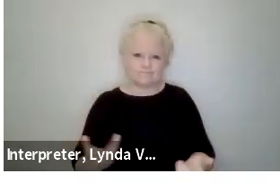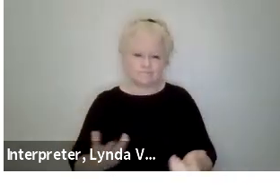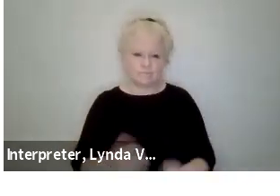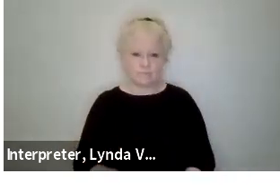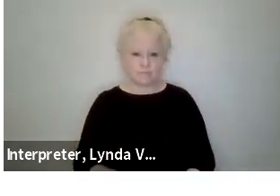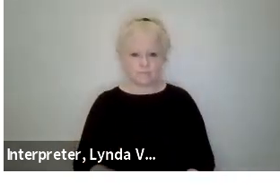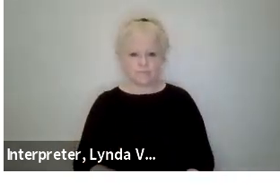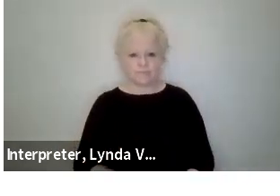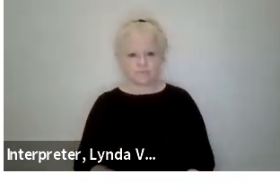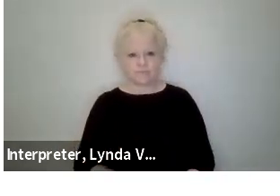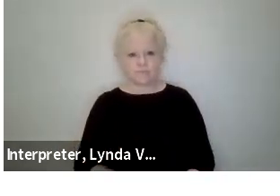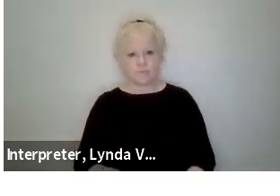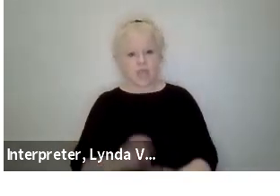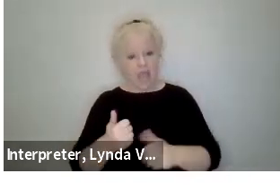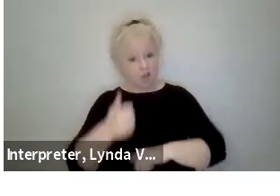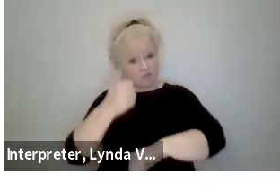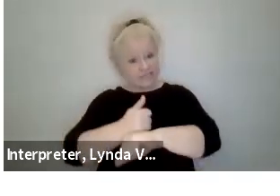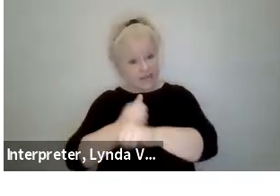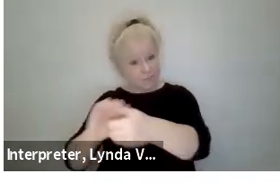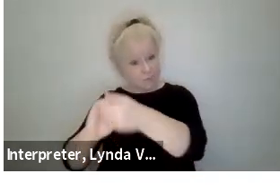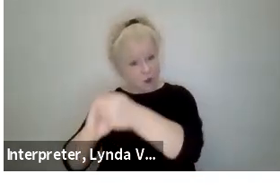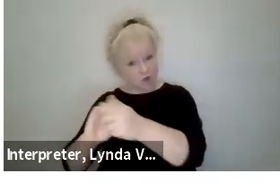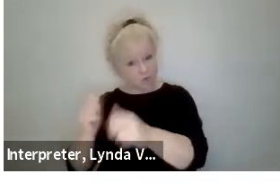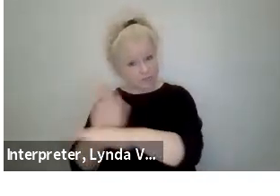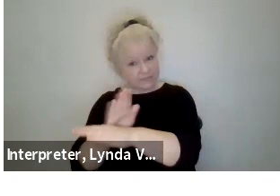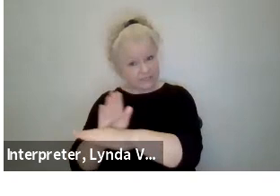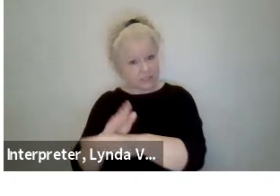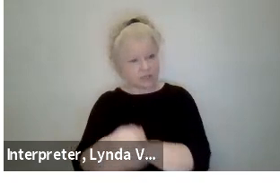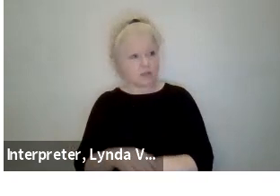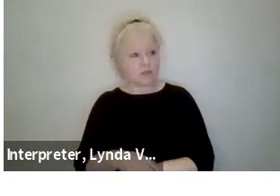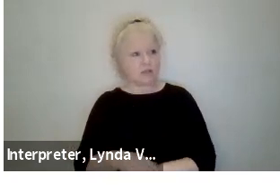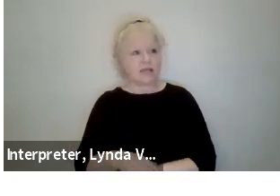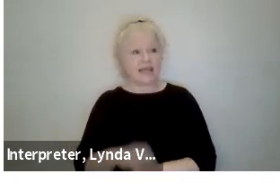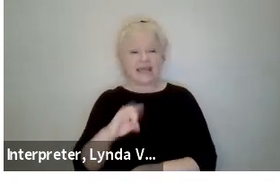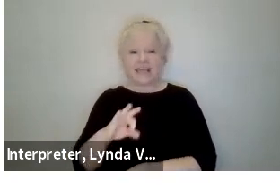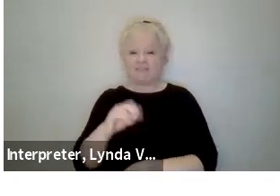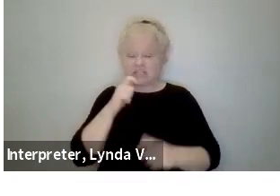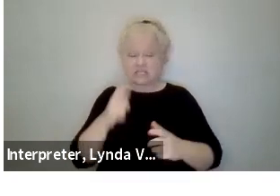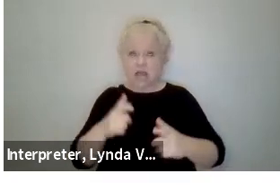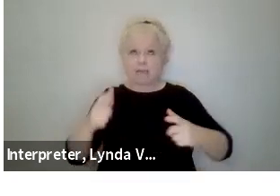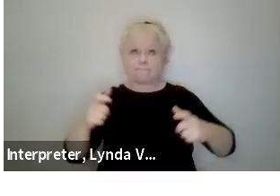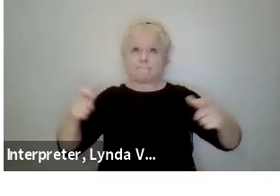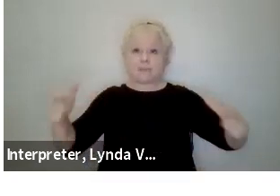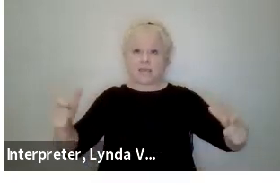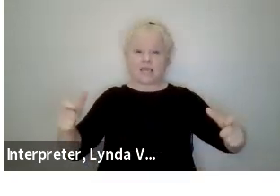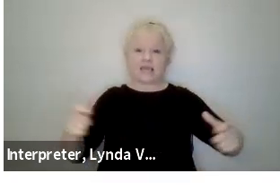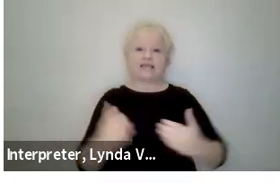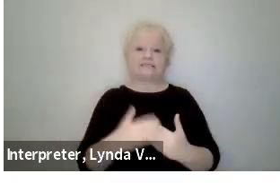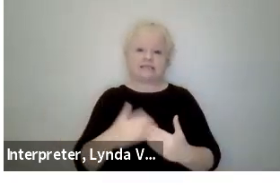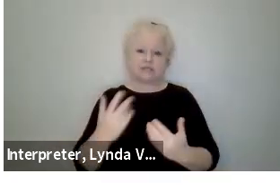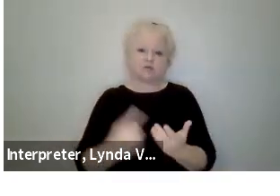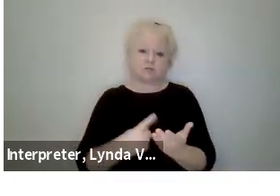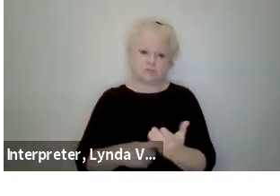making partnerships, sometimes it's easier when it isn't such a large place, because it's easier to track down the